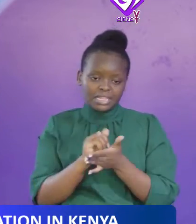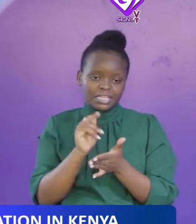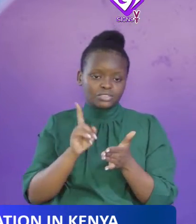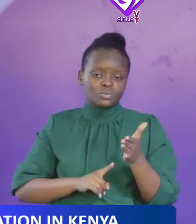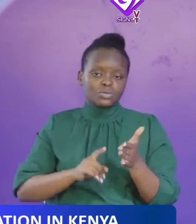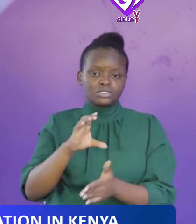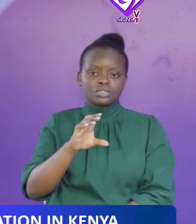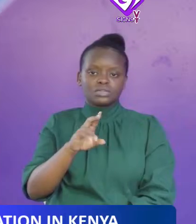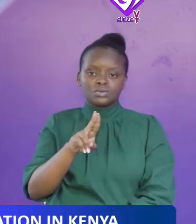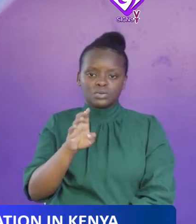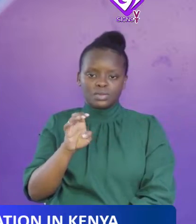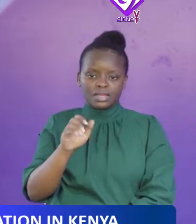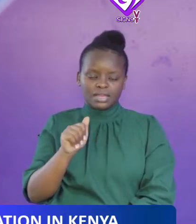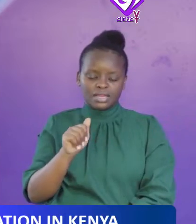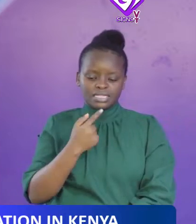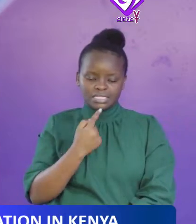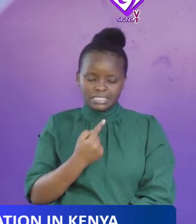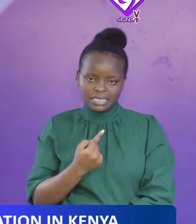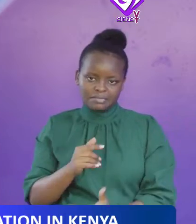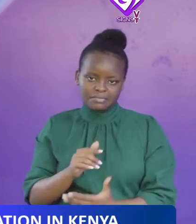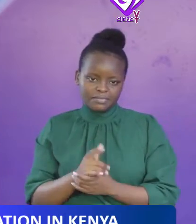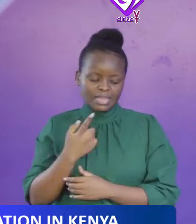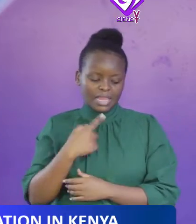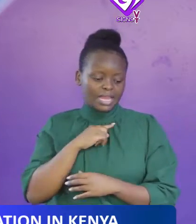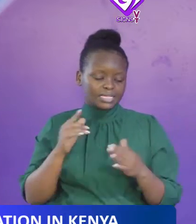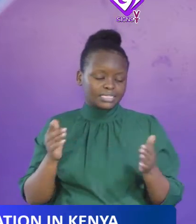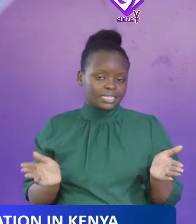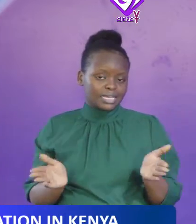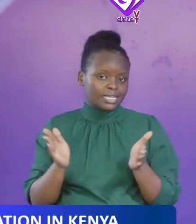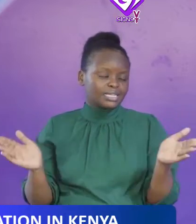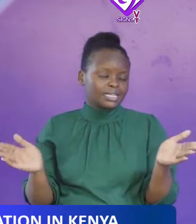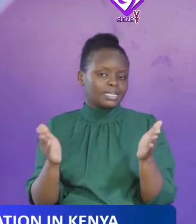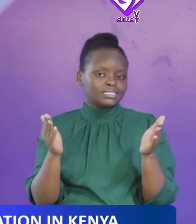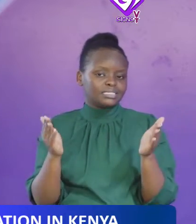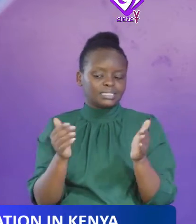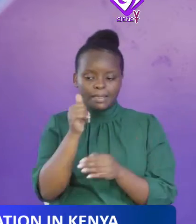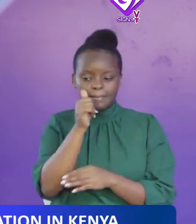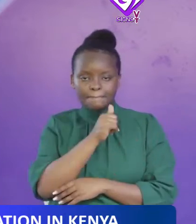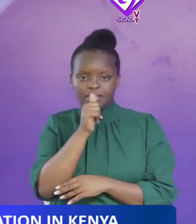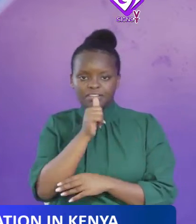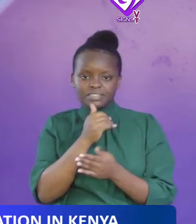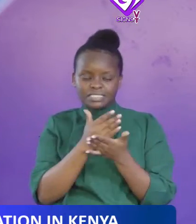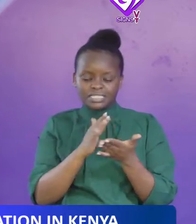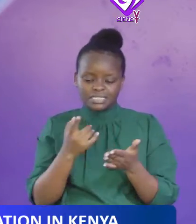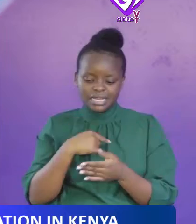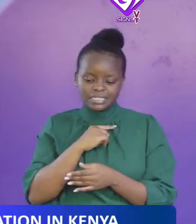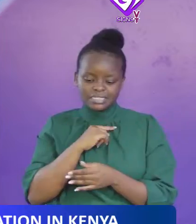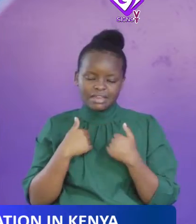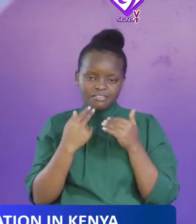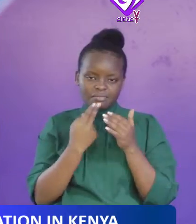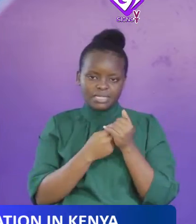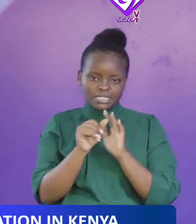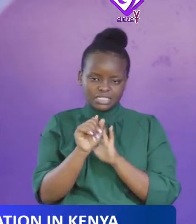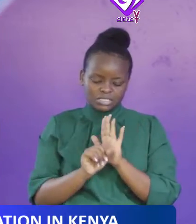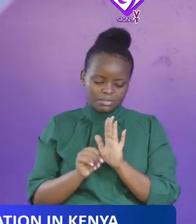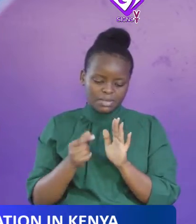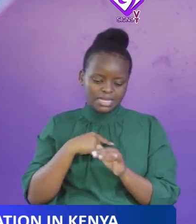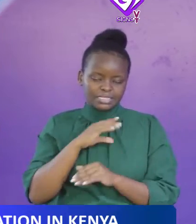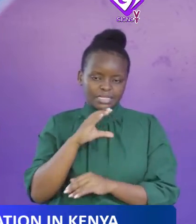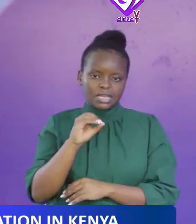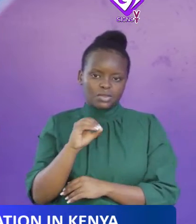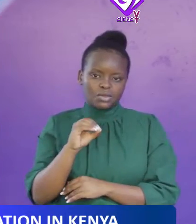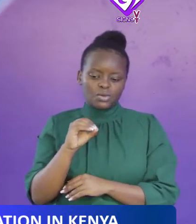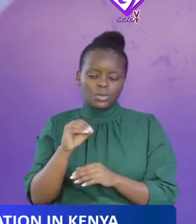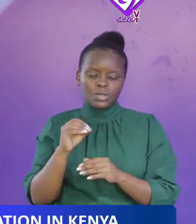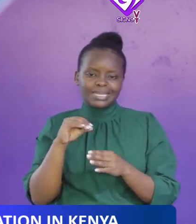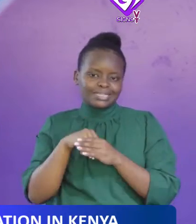is doing right now. Yeah. We are encouraging the private sector, the ones we have partnership, is we are co-investing. If you come to